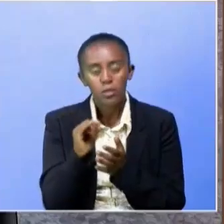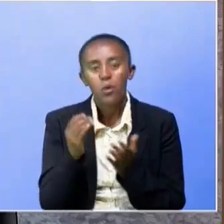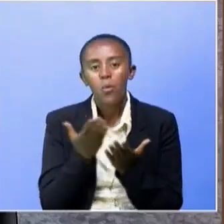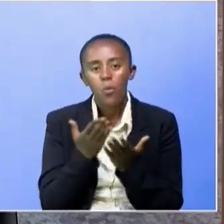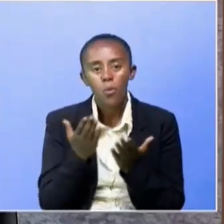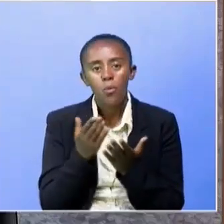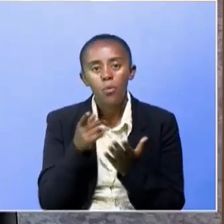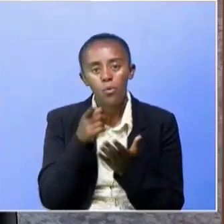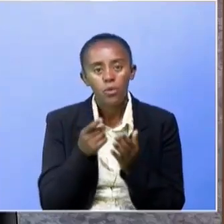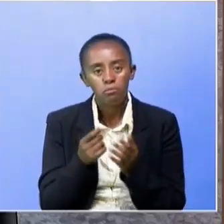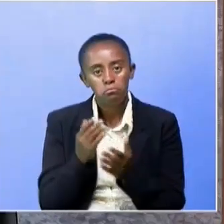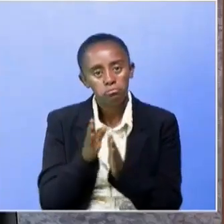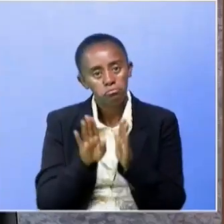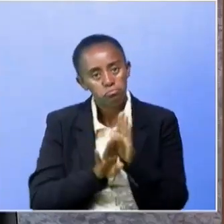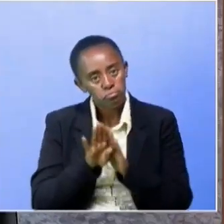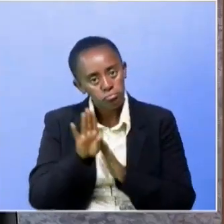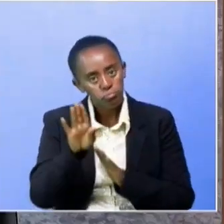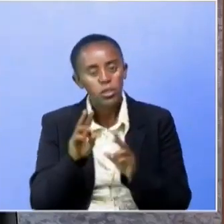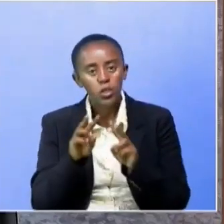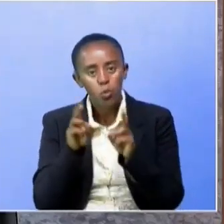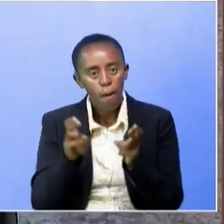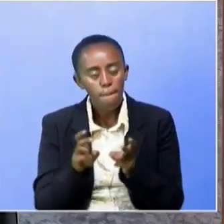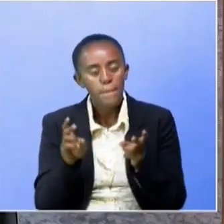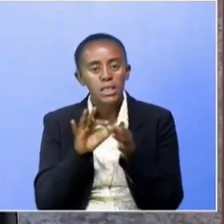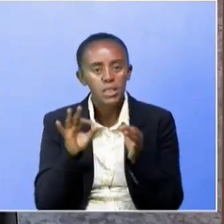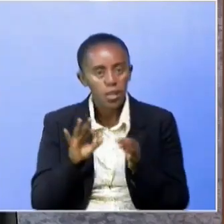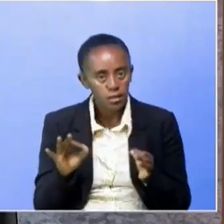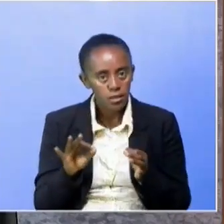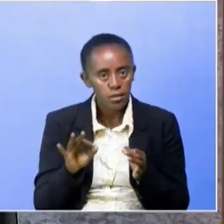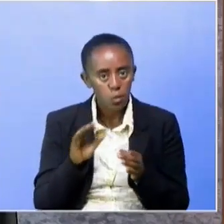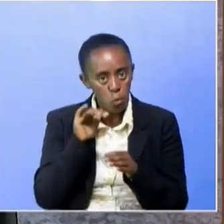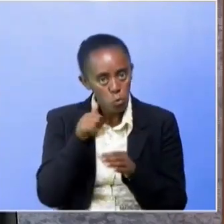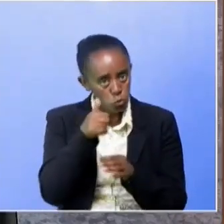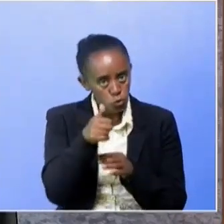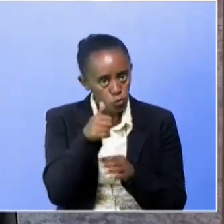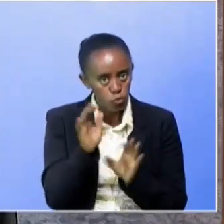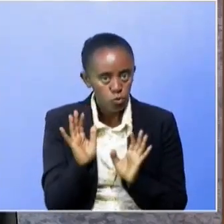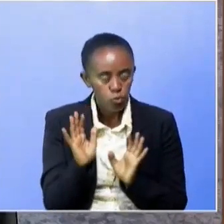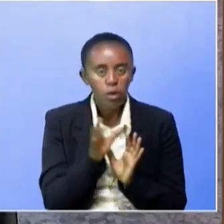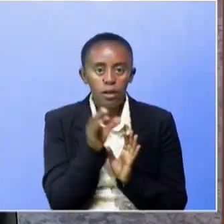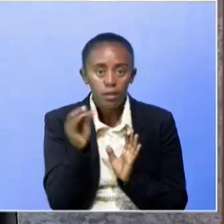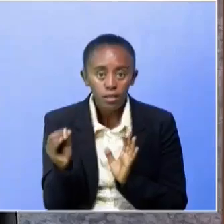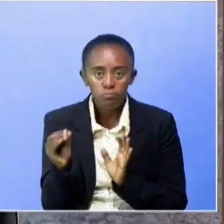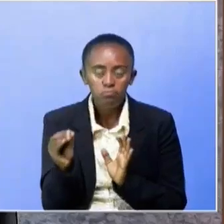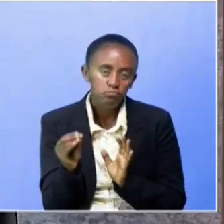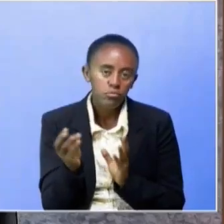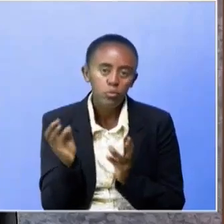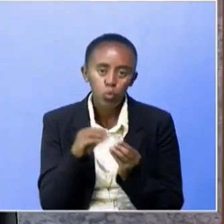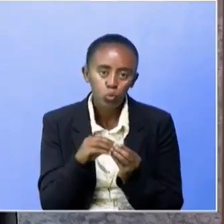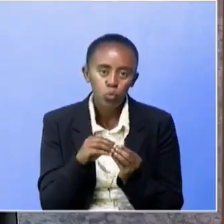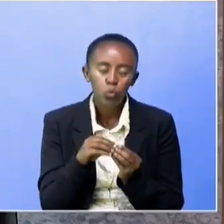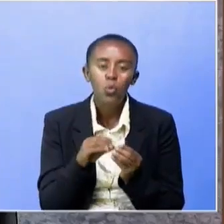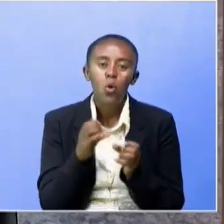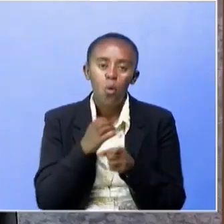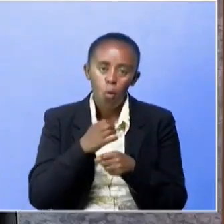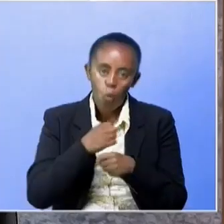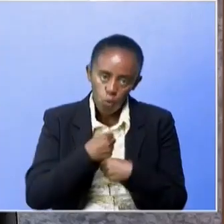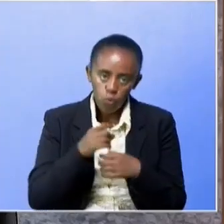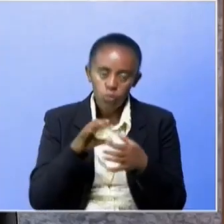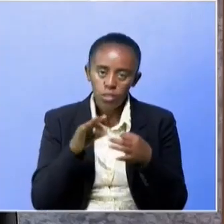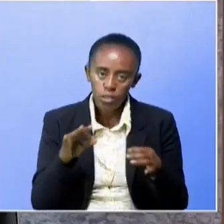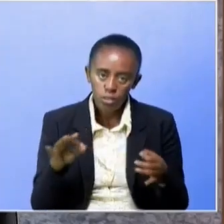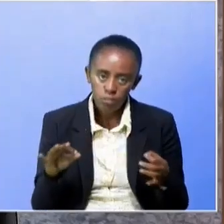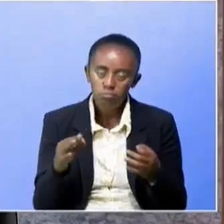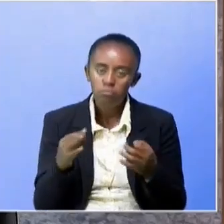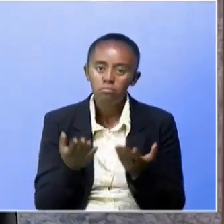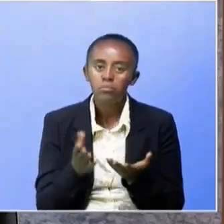you could develop it into a topic sentence on your own and also write a concluding sentence from